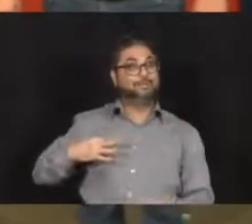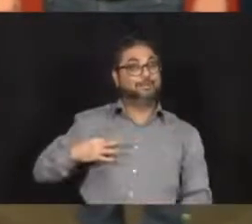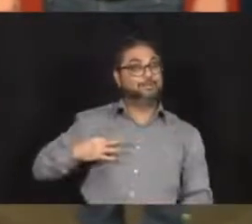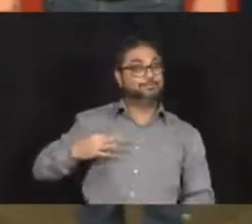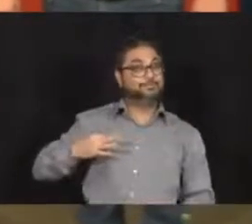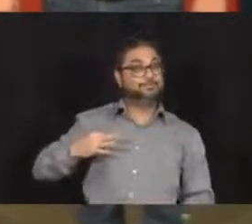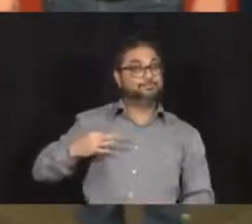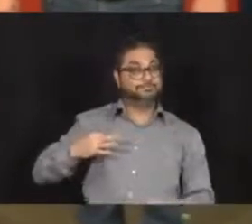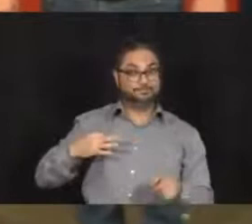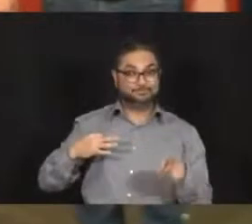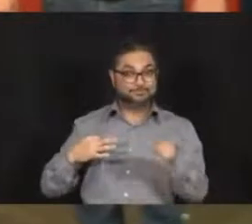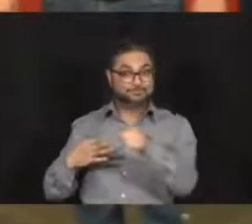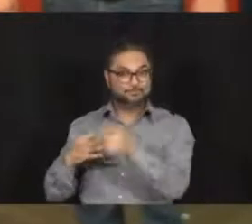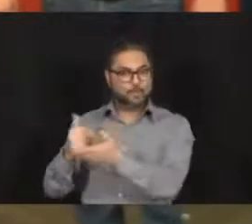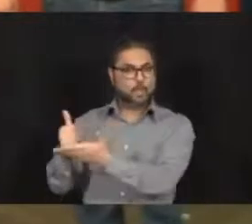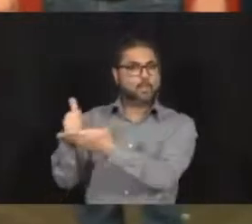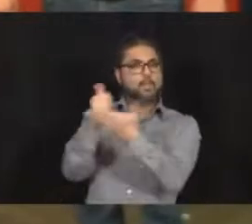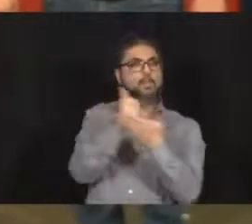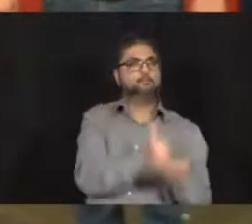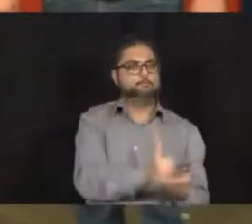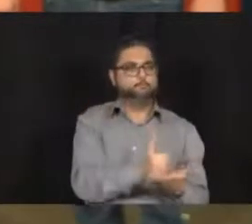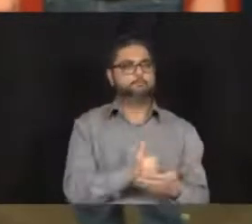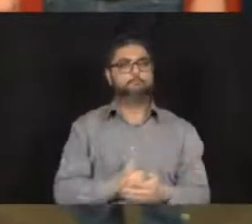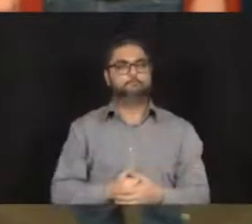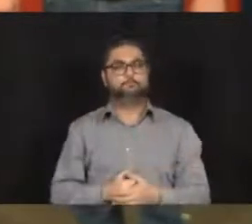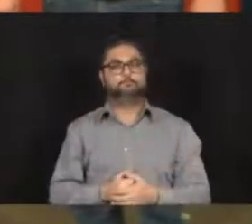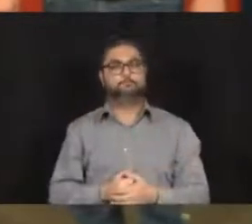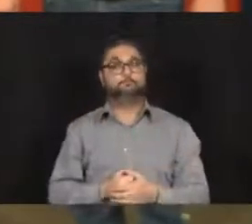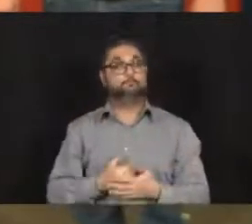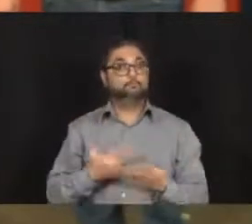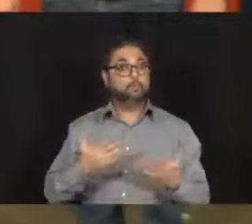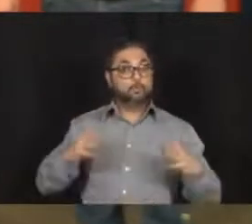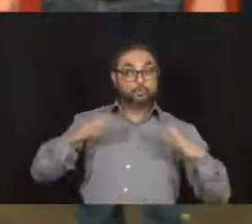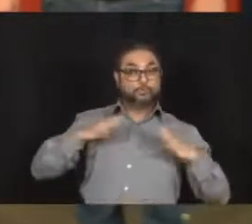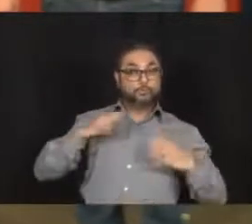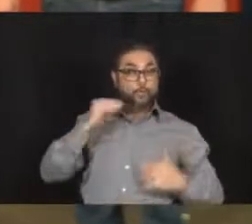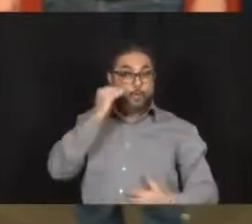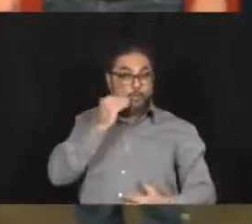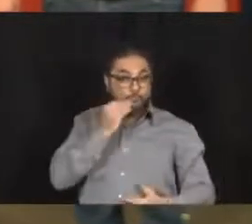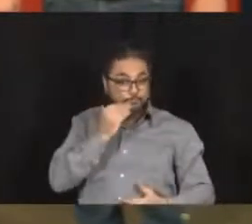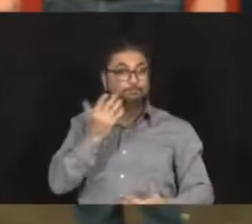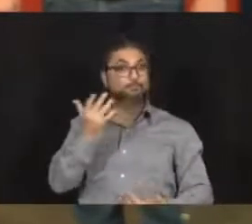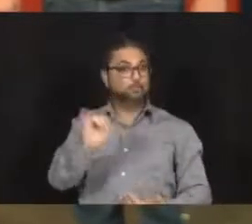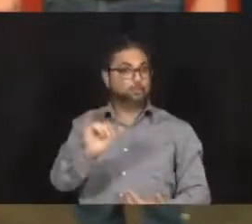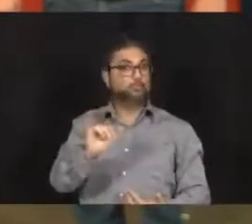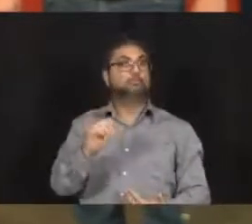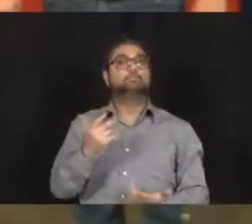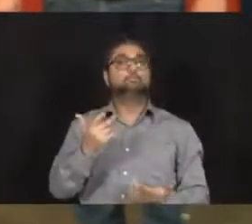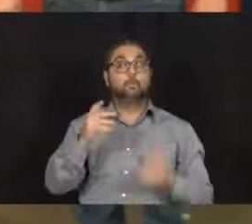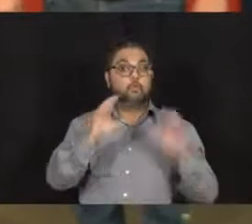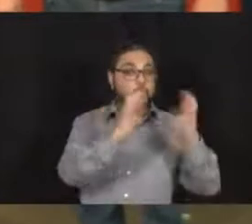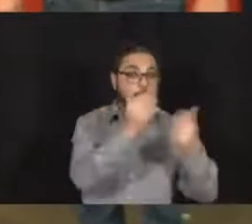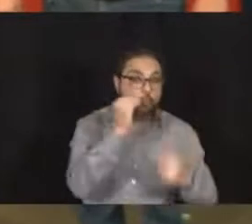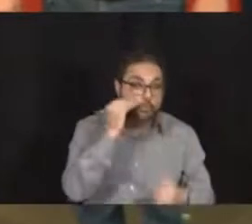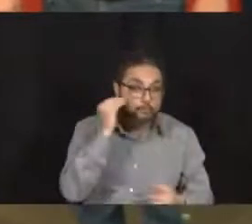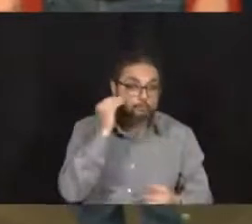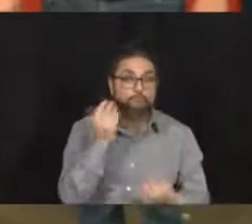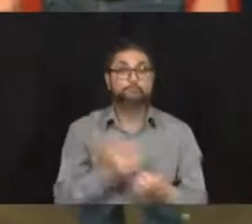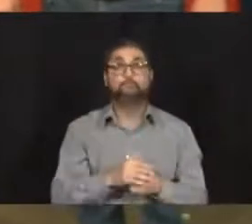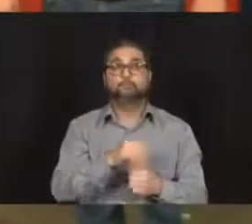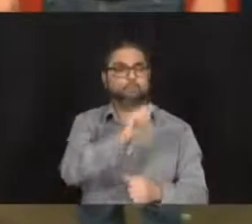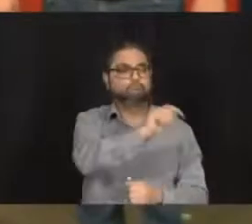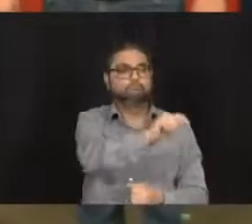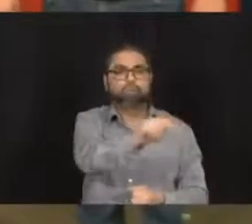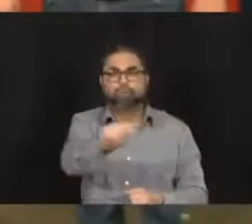them in both long-term care homes, retirement homes, and other congregate places of living, such as Participation